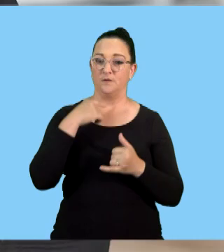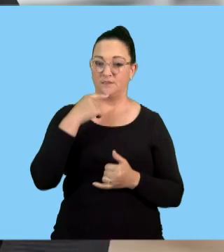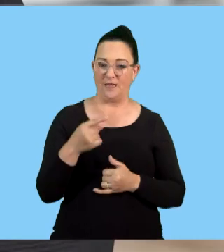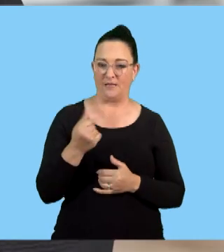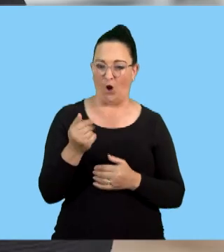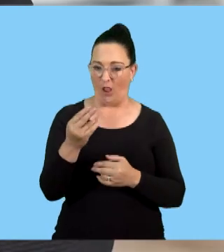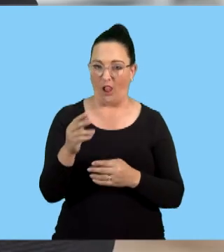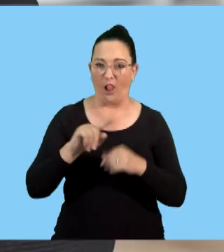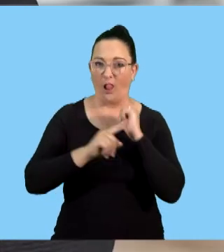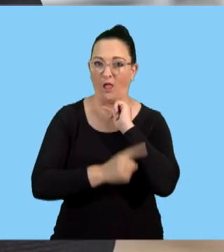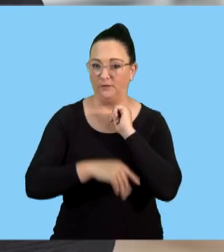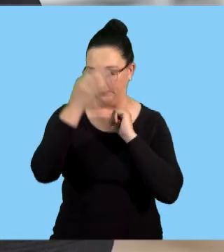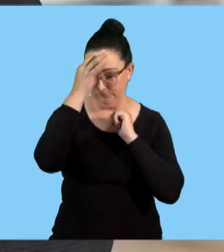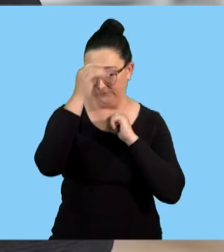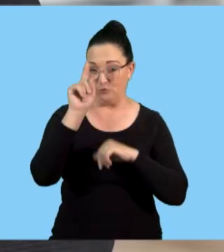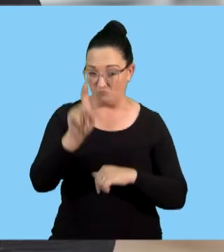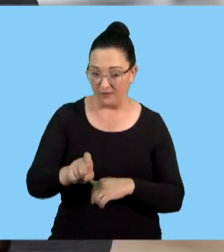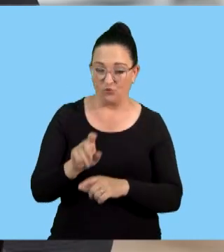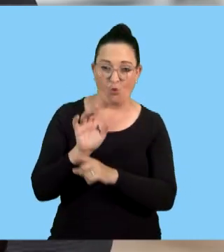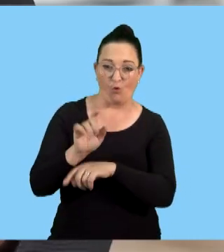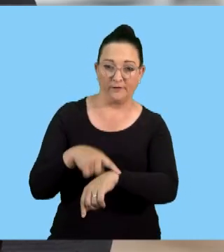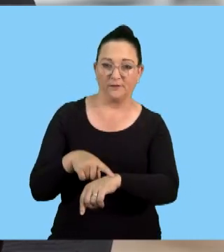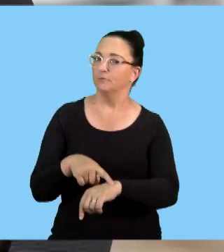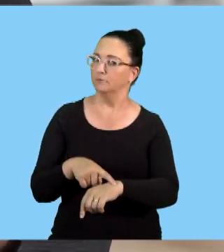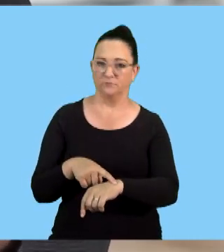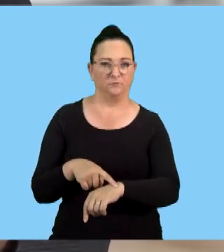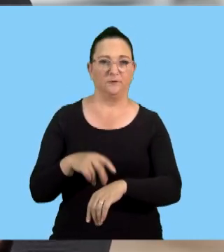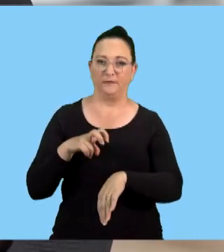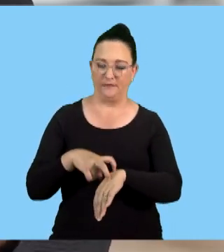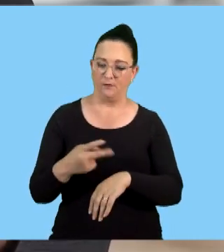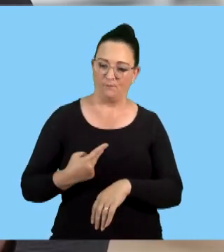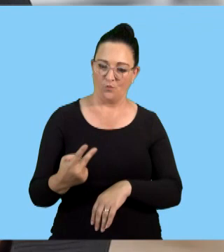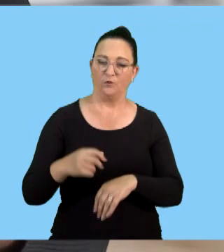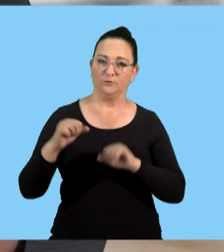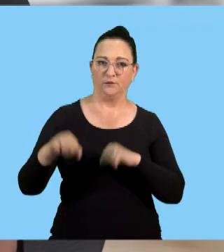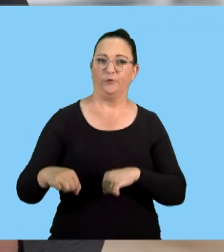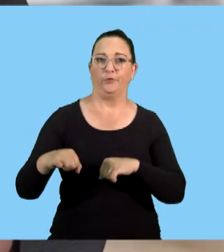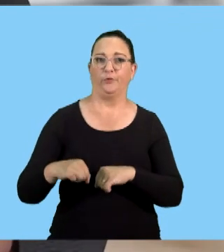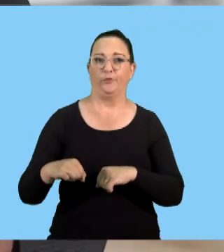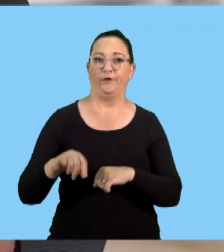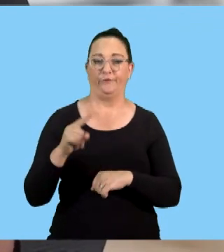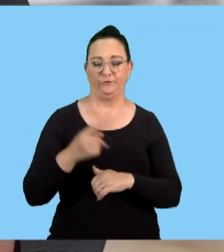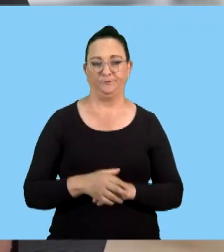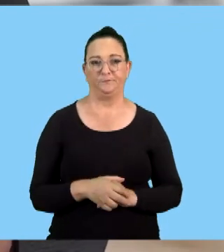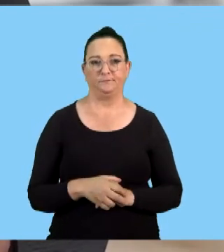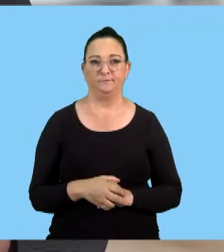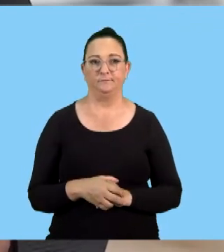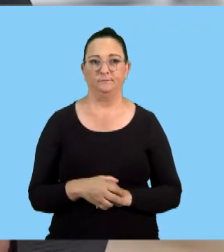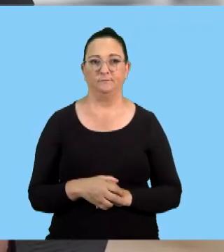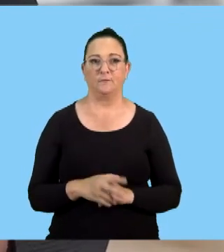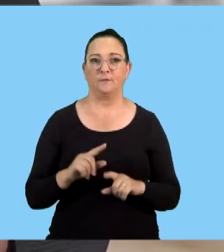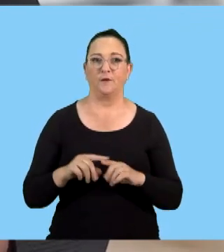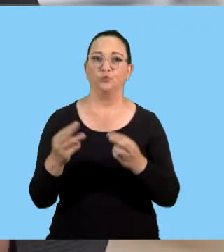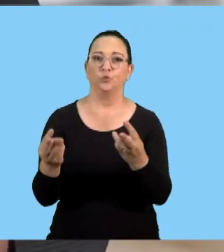the 11th hour that you'll be working for overtime, but it has to be by agreement. Both the employer and employee must agree on that.